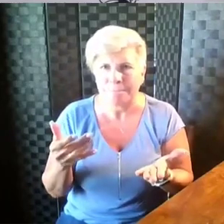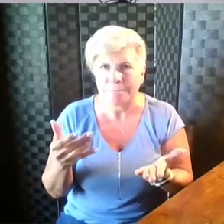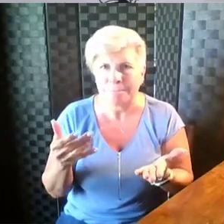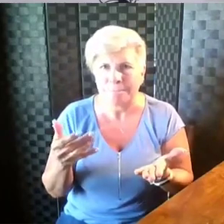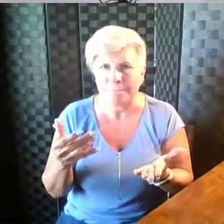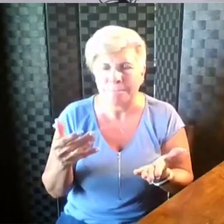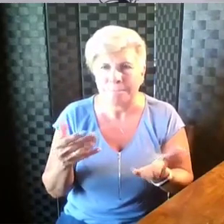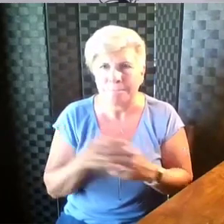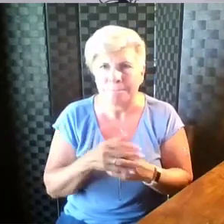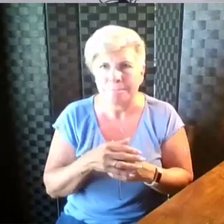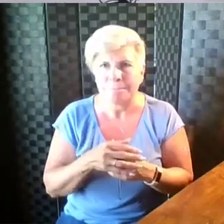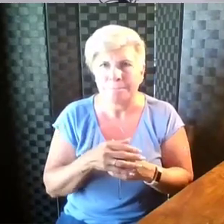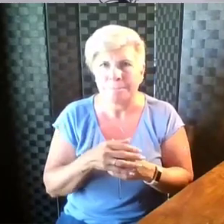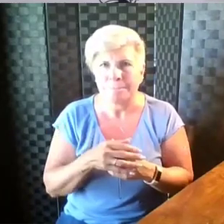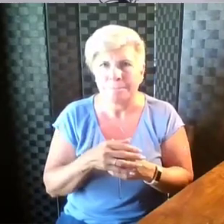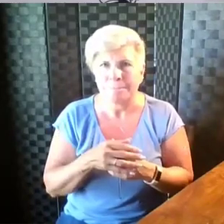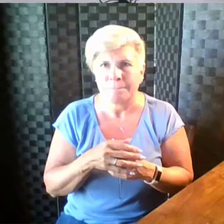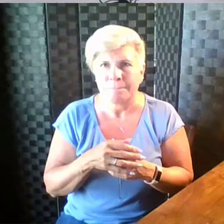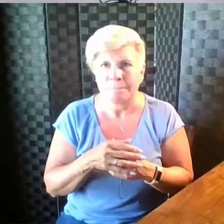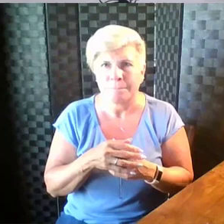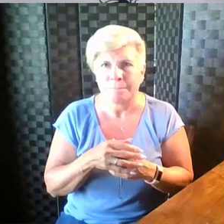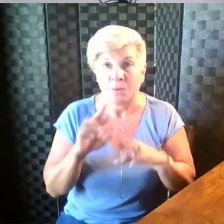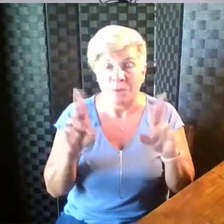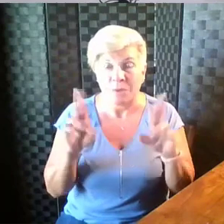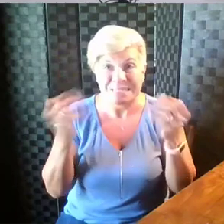Are you ready to shout them out?